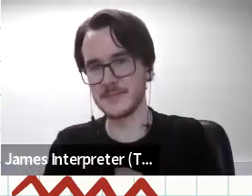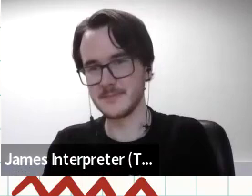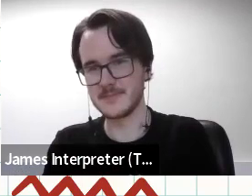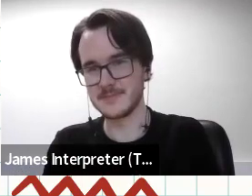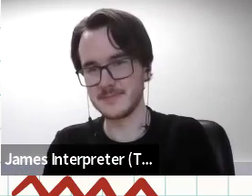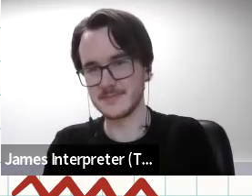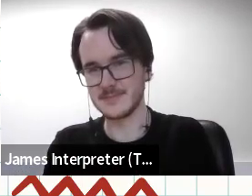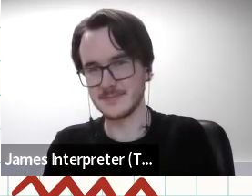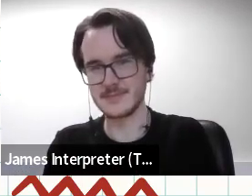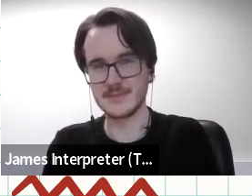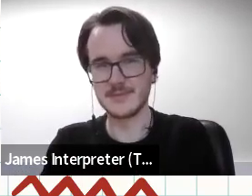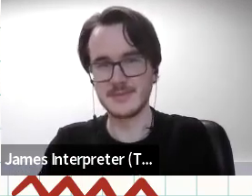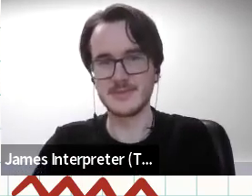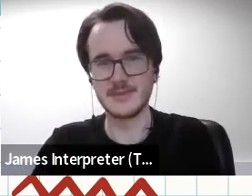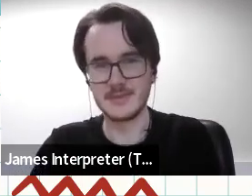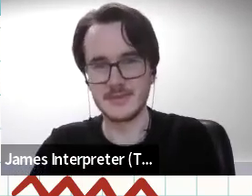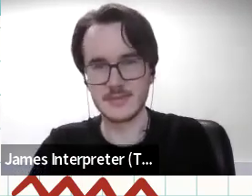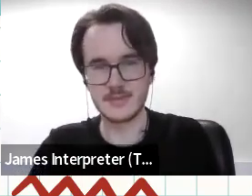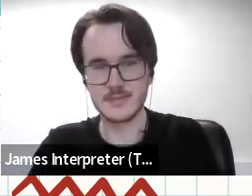okay?